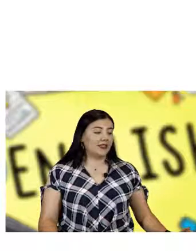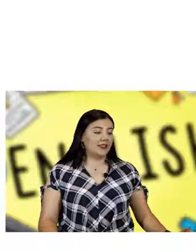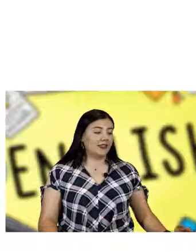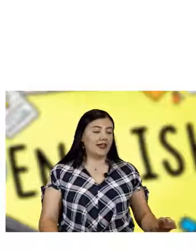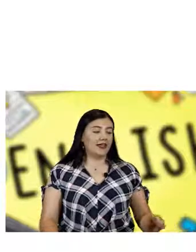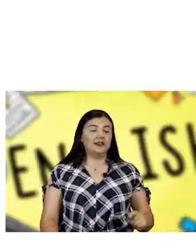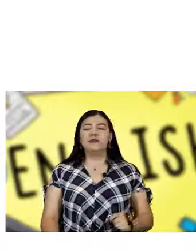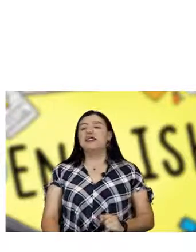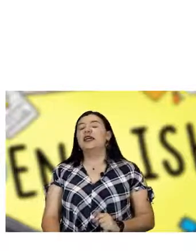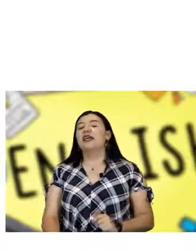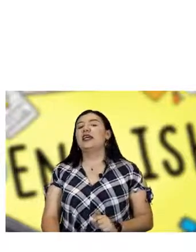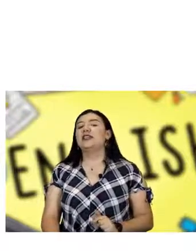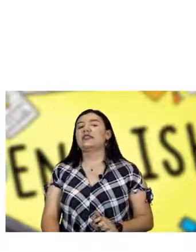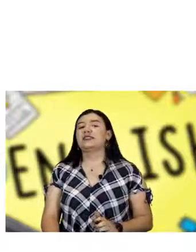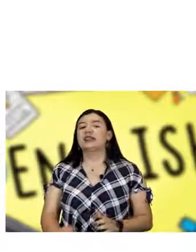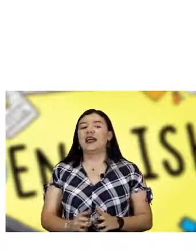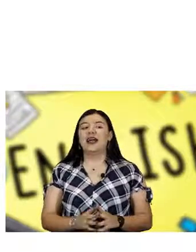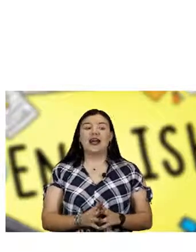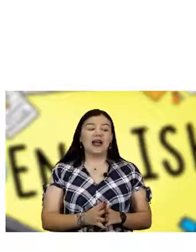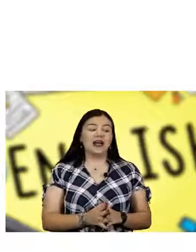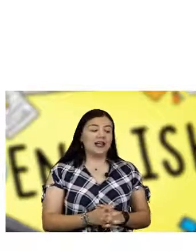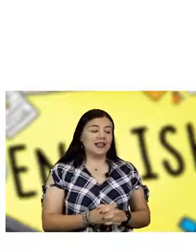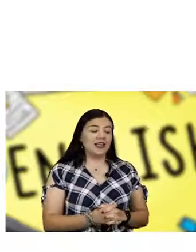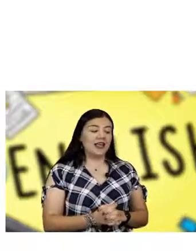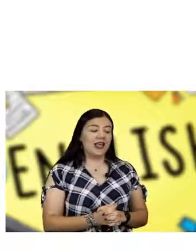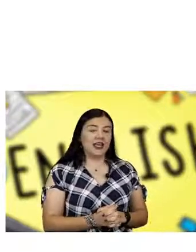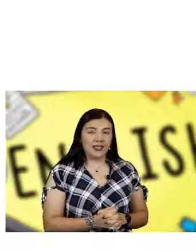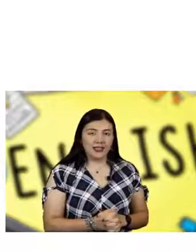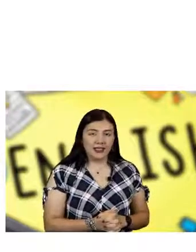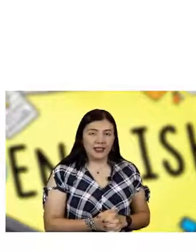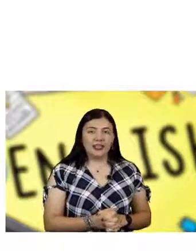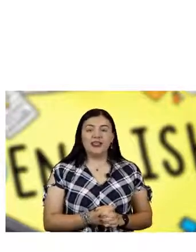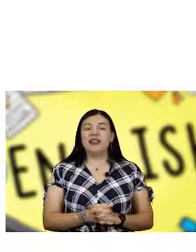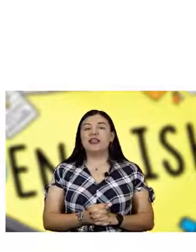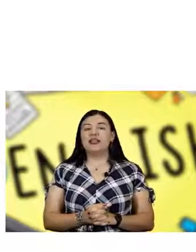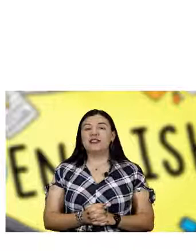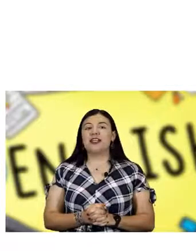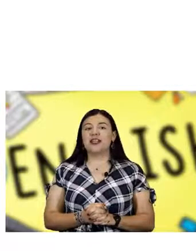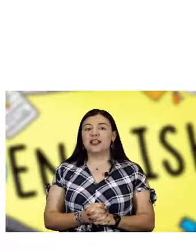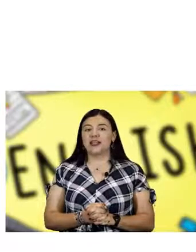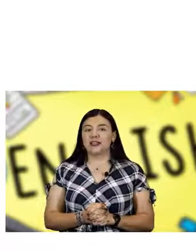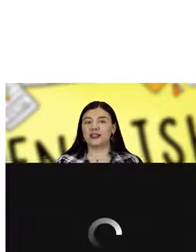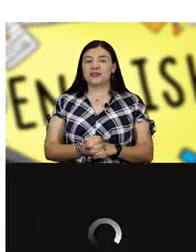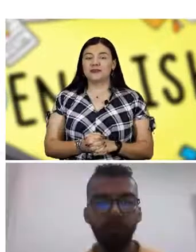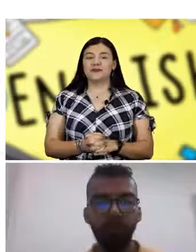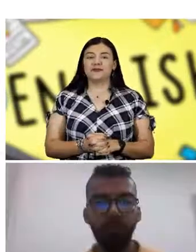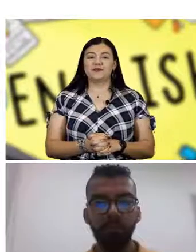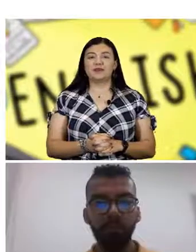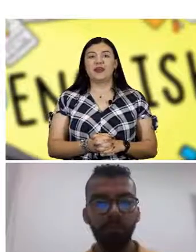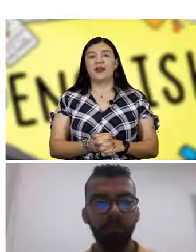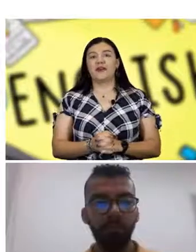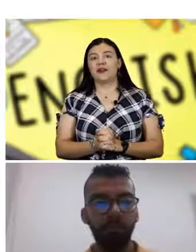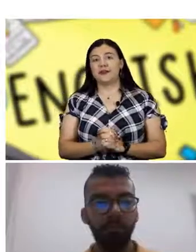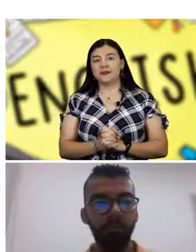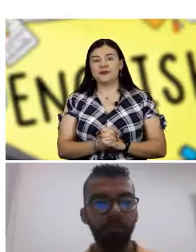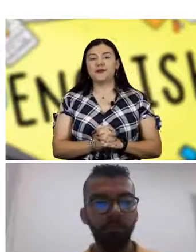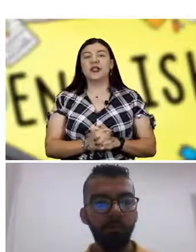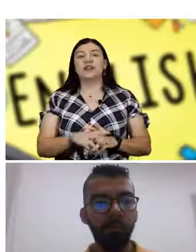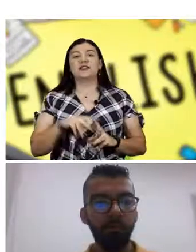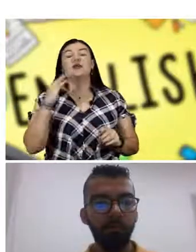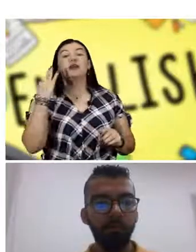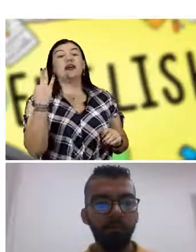leg, yeah? It's a leg. It's a leg. Very